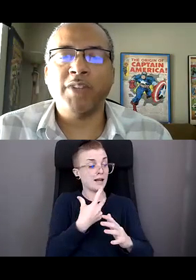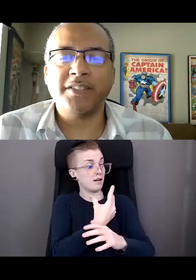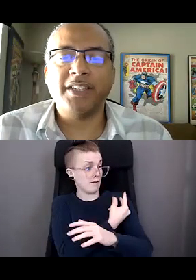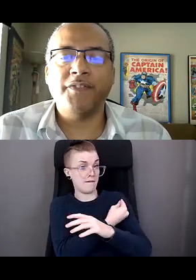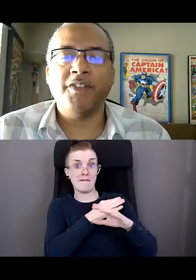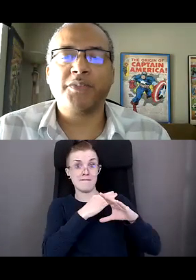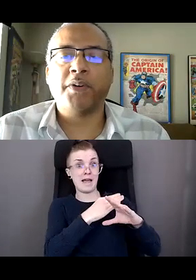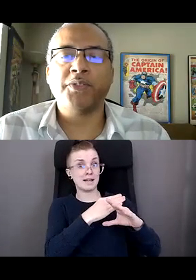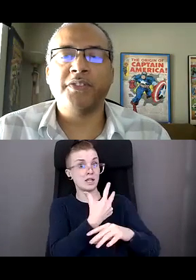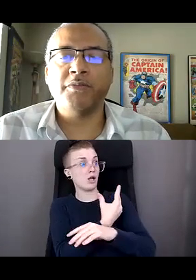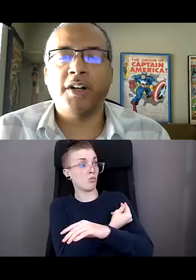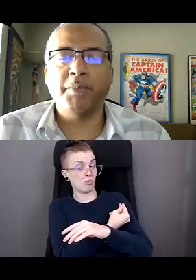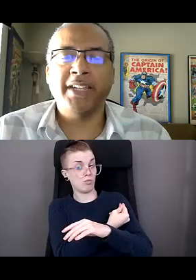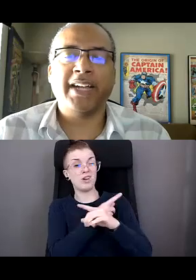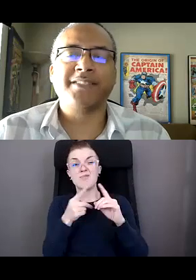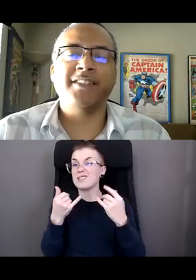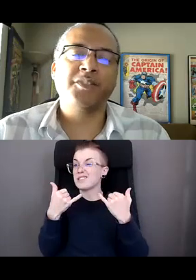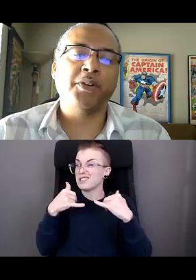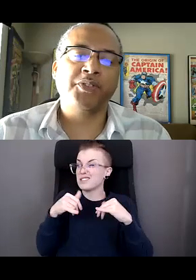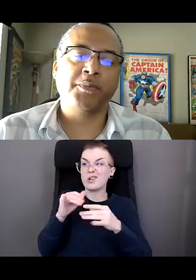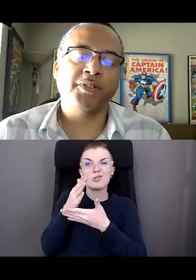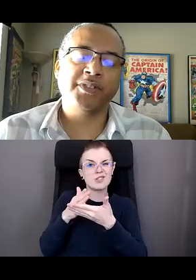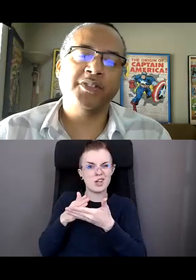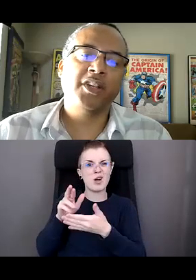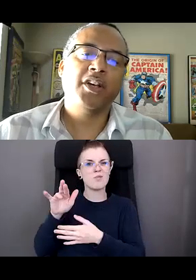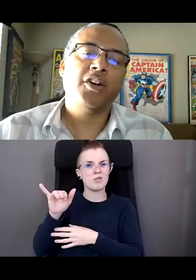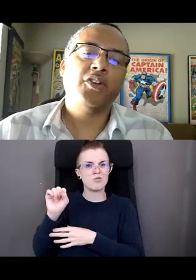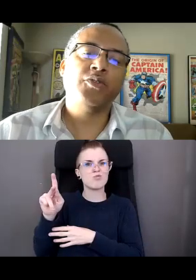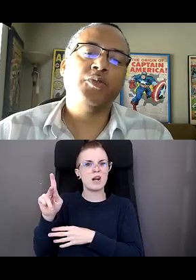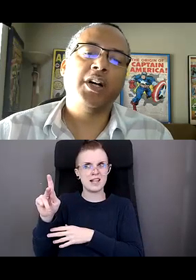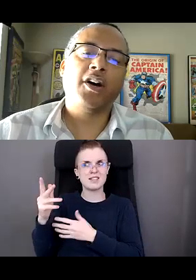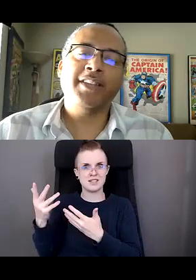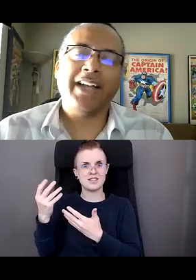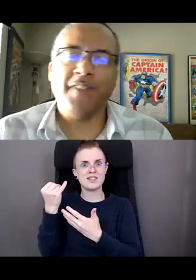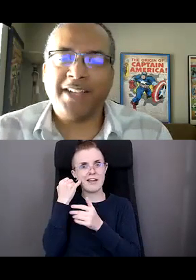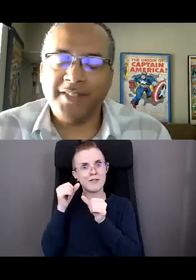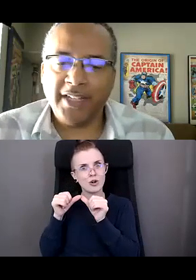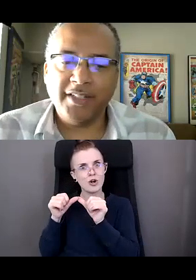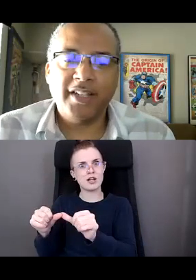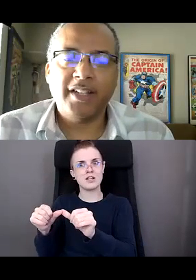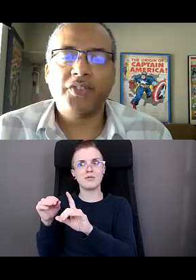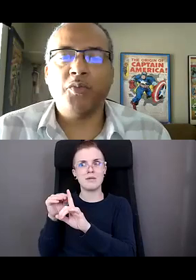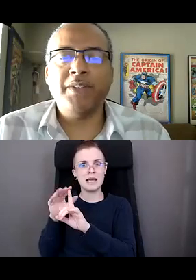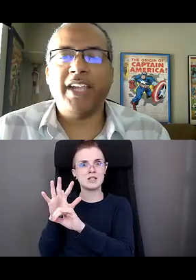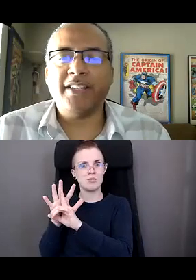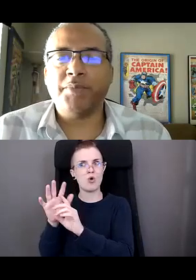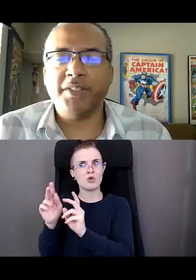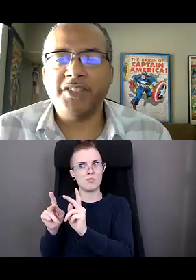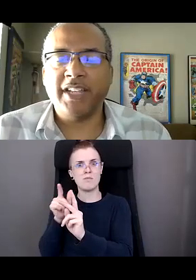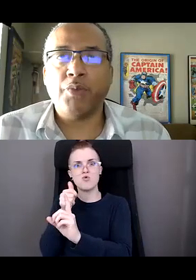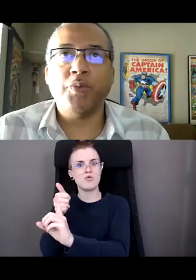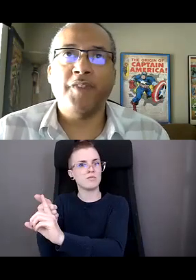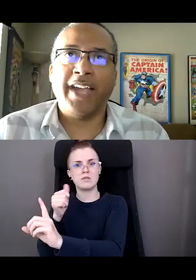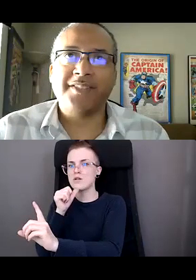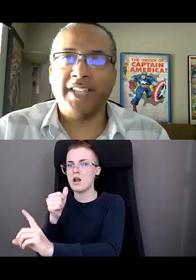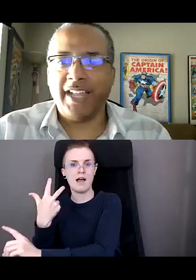of risk if you're exposed to being constantly exposed to persons who are not vaccinated. So we've taken a position